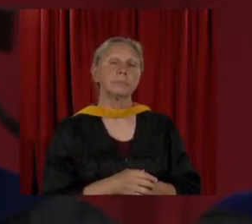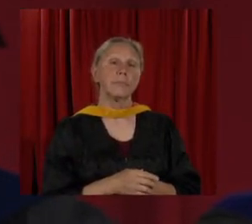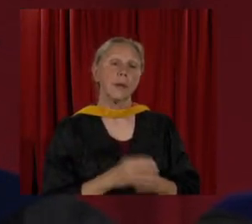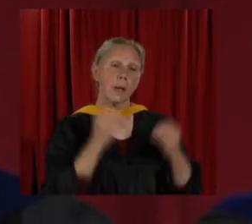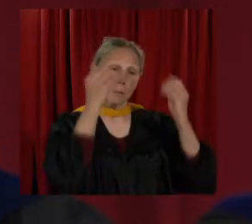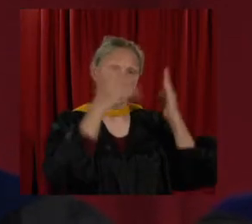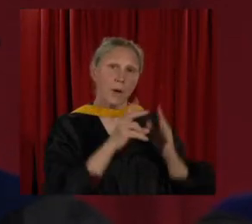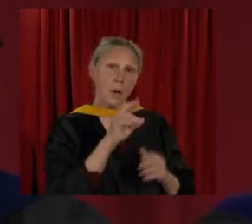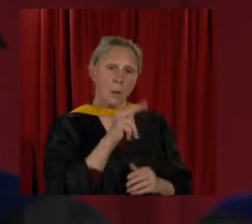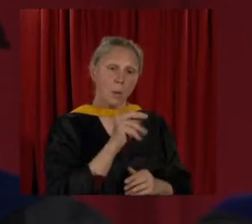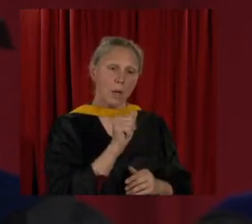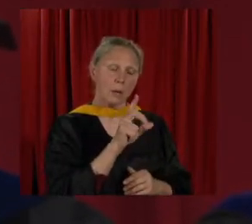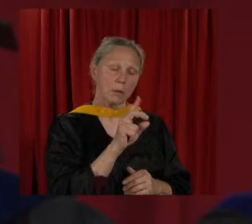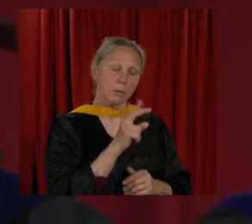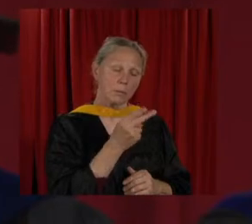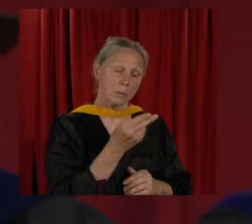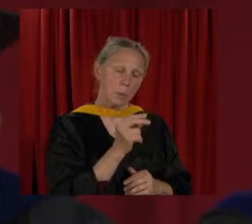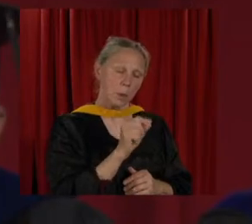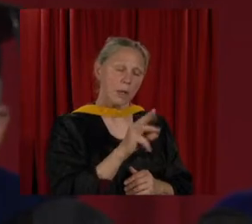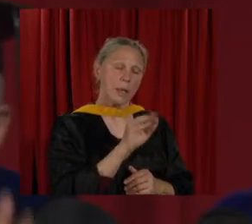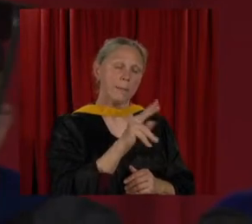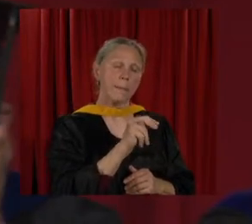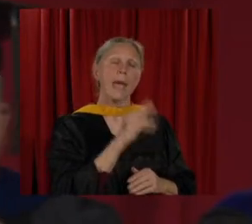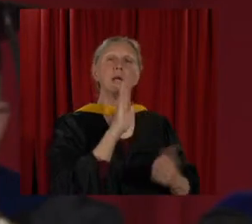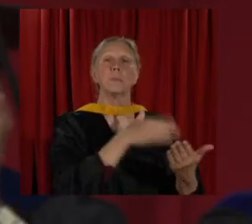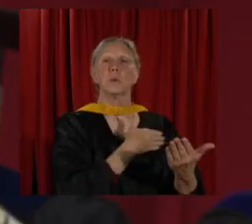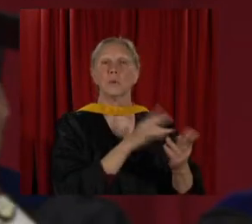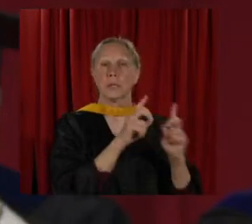Professor Rhonda Maines, Chair of Music.